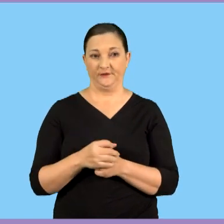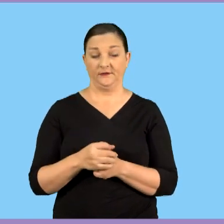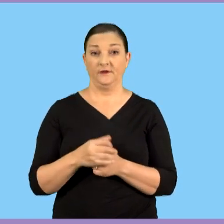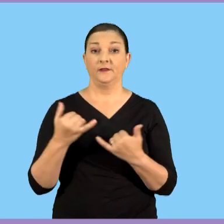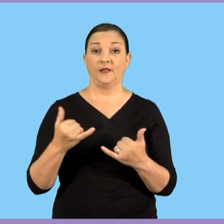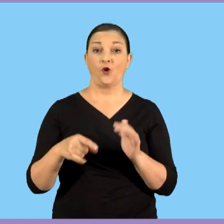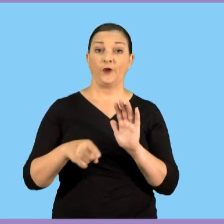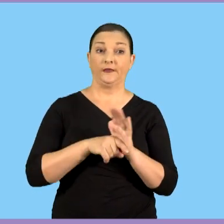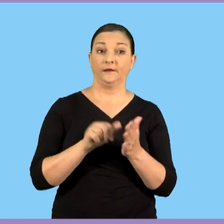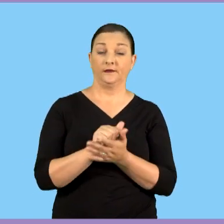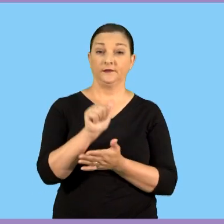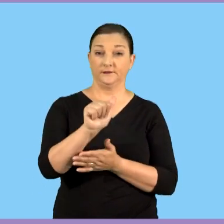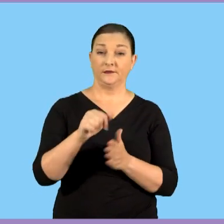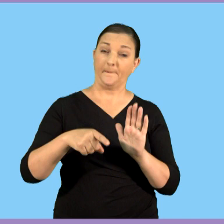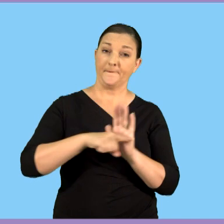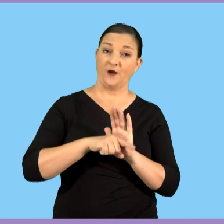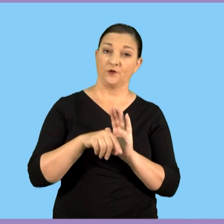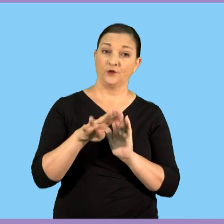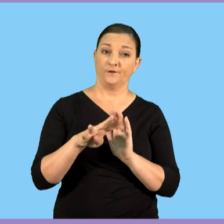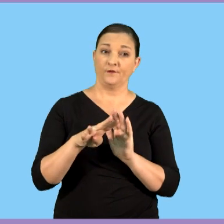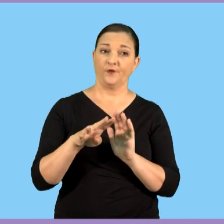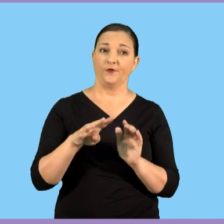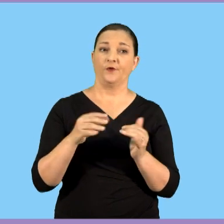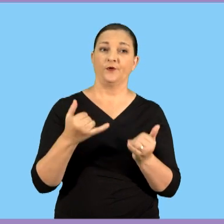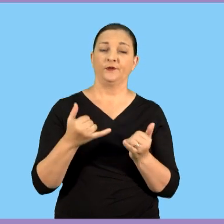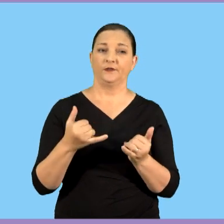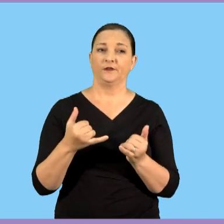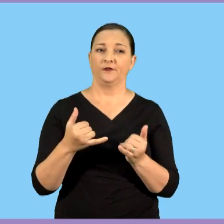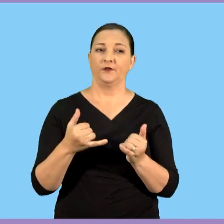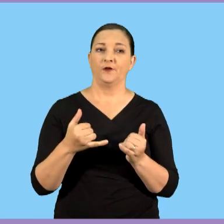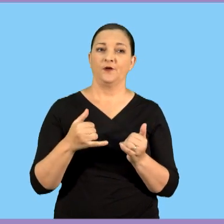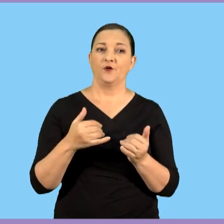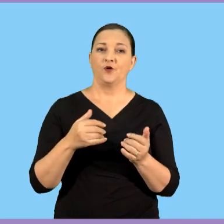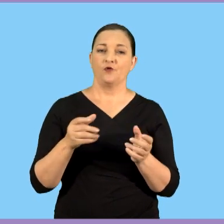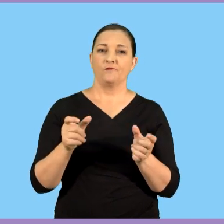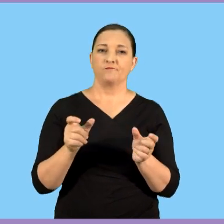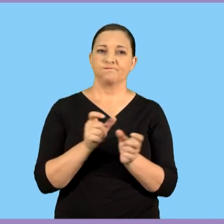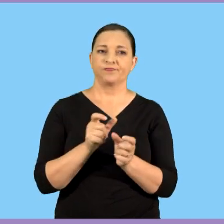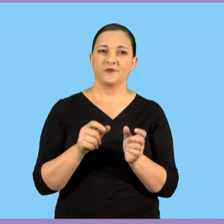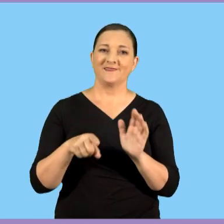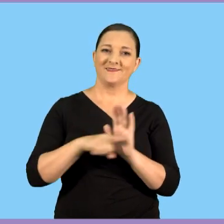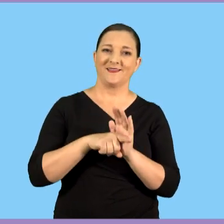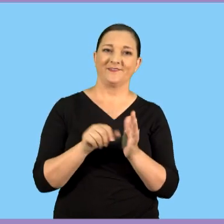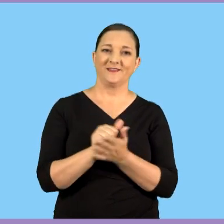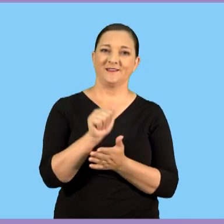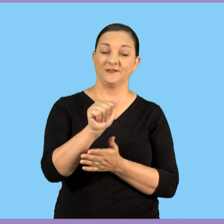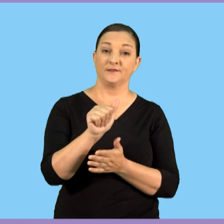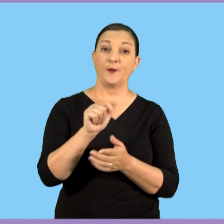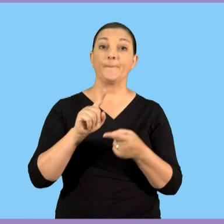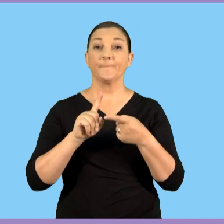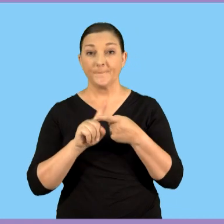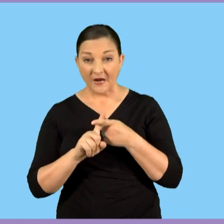16 minus 4. And because the additive inverse of a positive 4 there is a negative 4, when we say negative